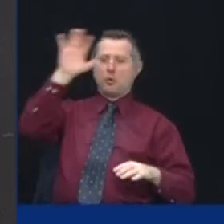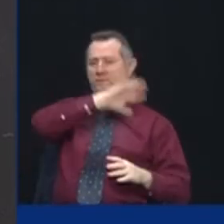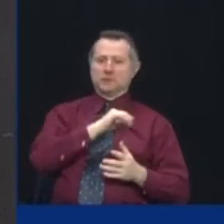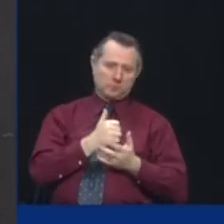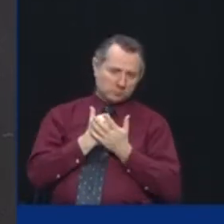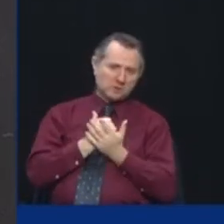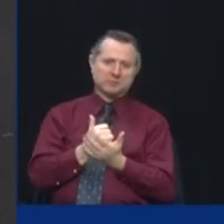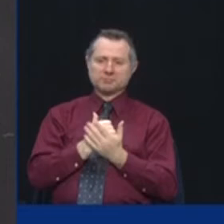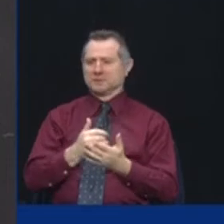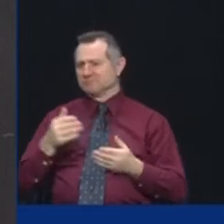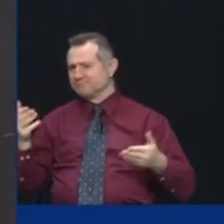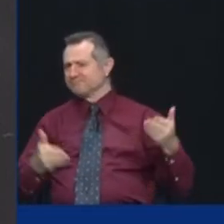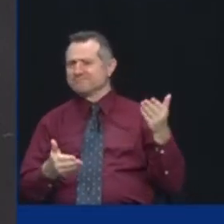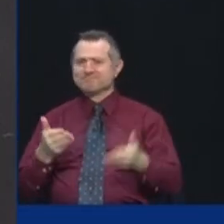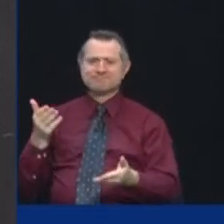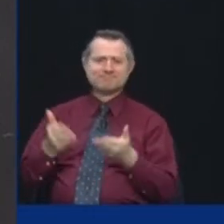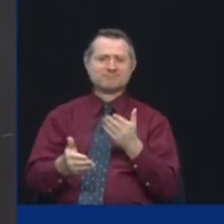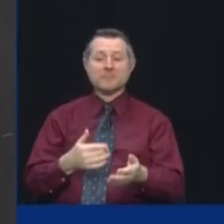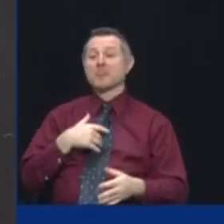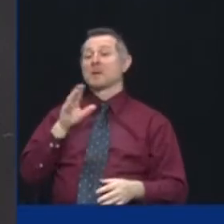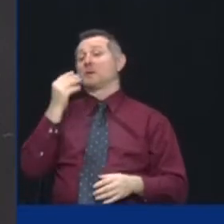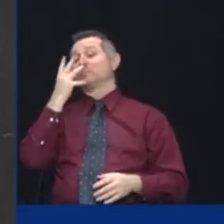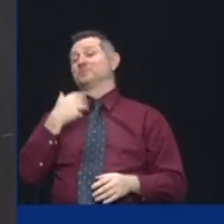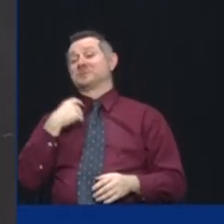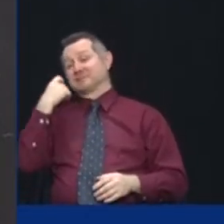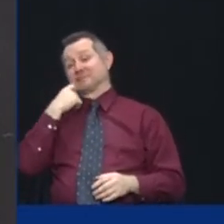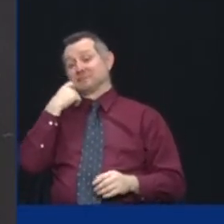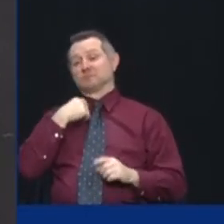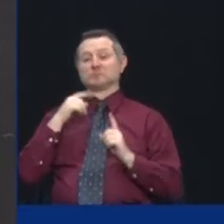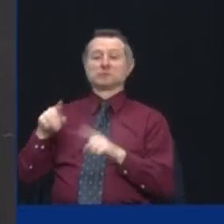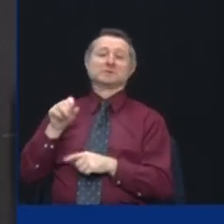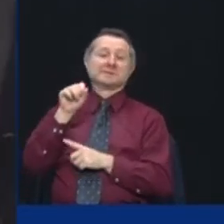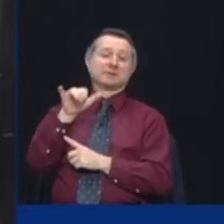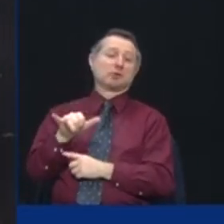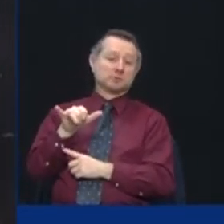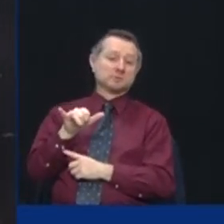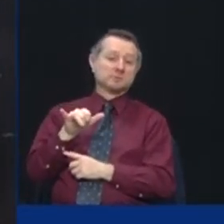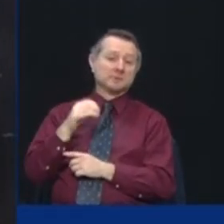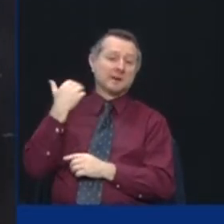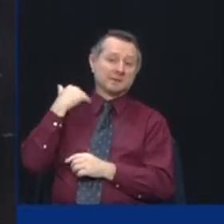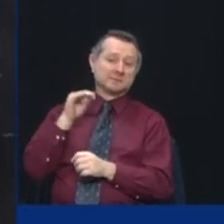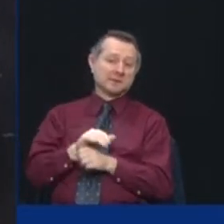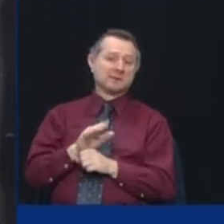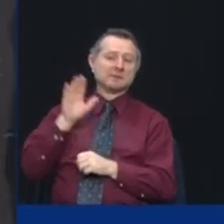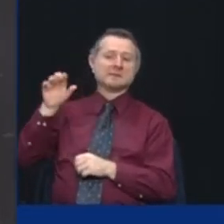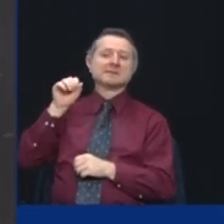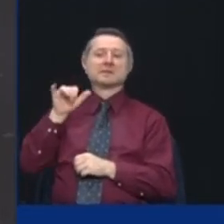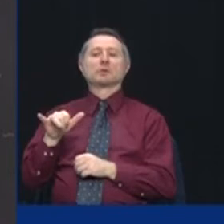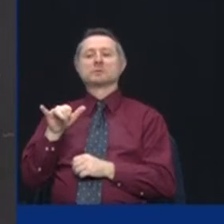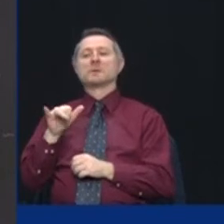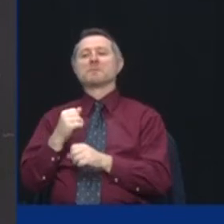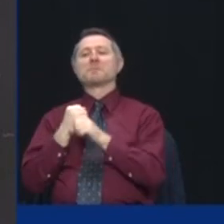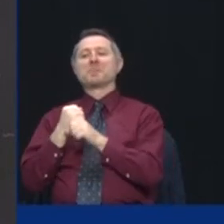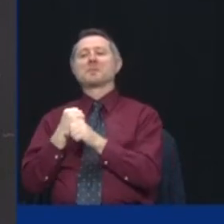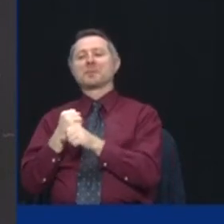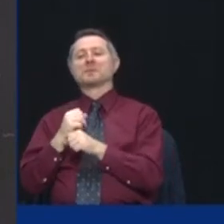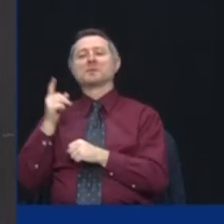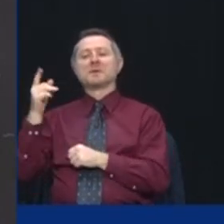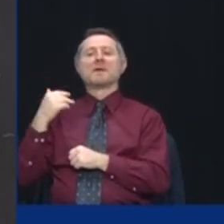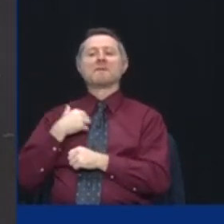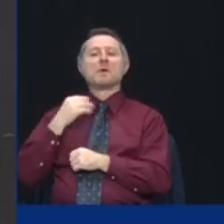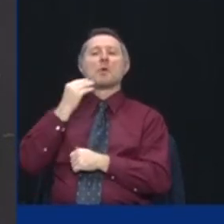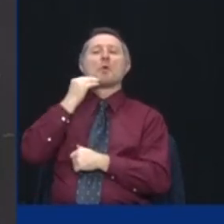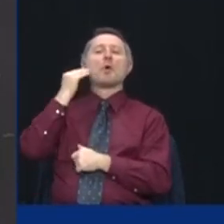I was in Syracuse last night for their home opener, and it reminds us that this is not just a New York